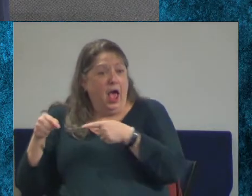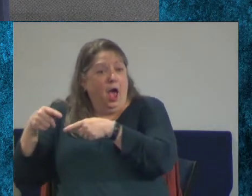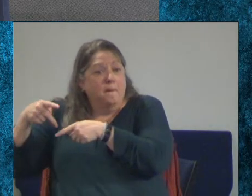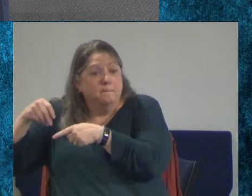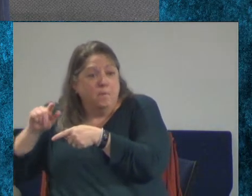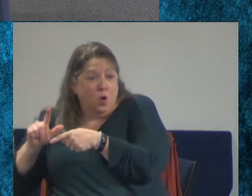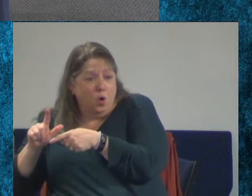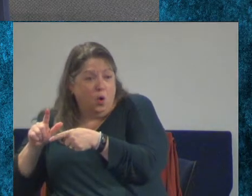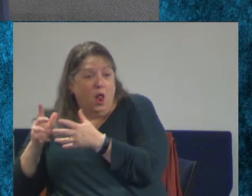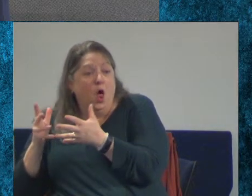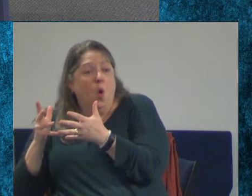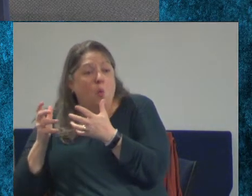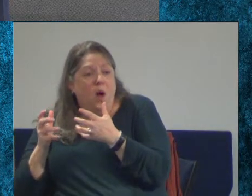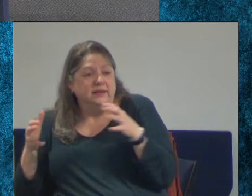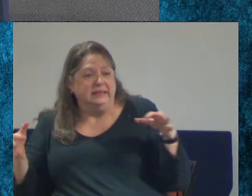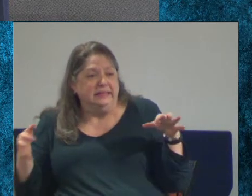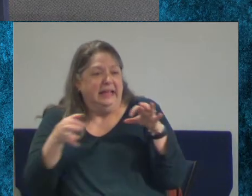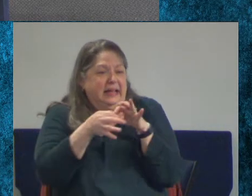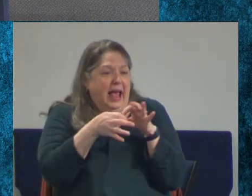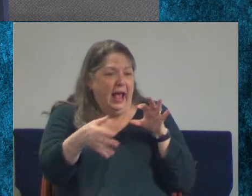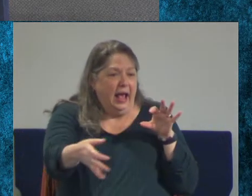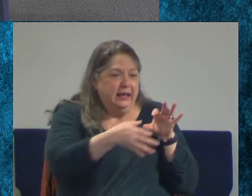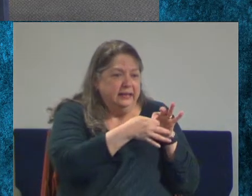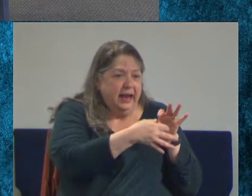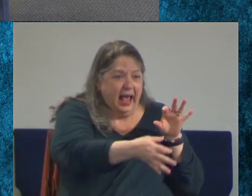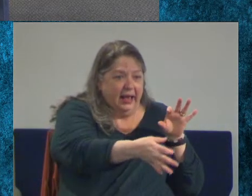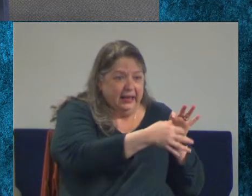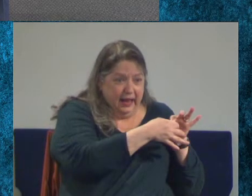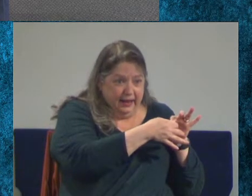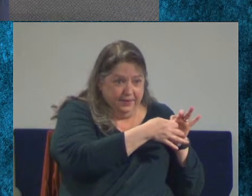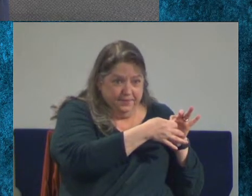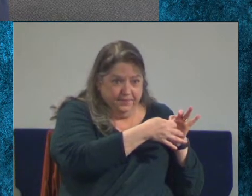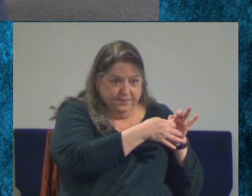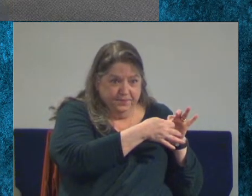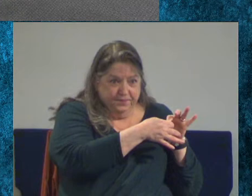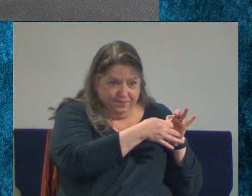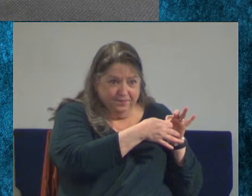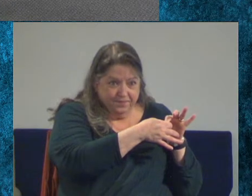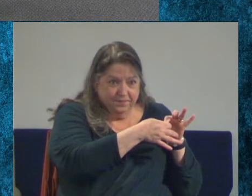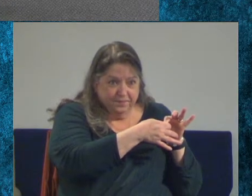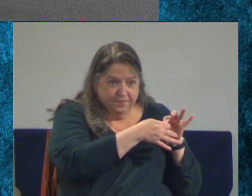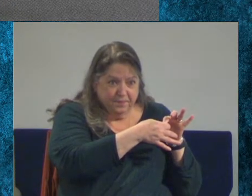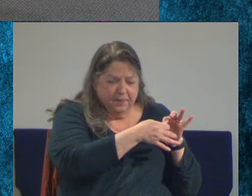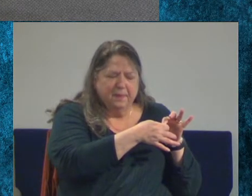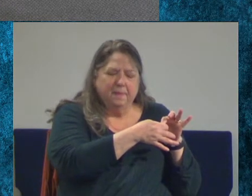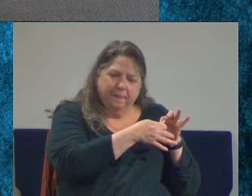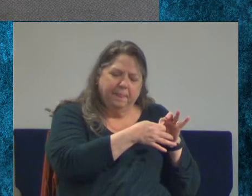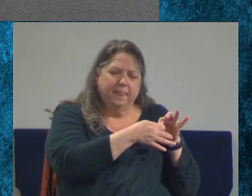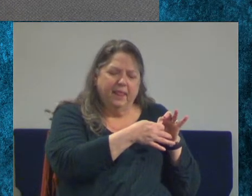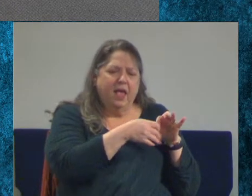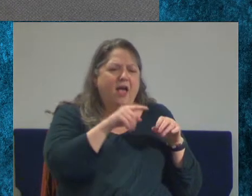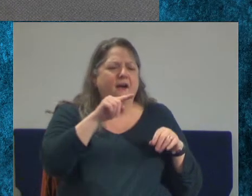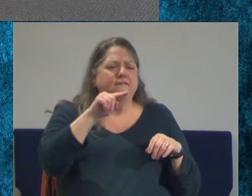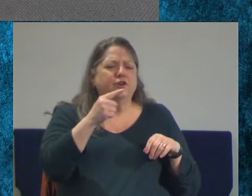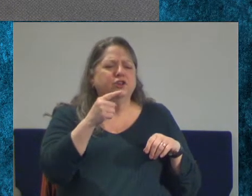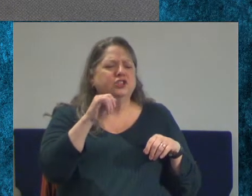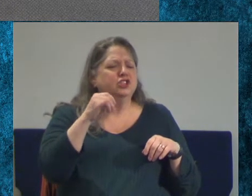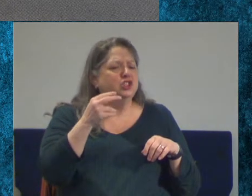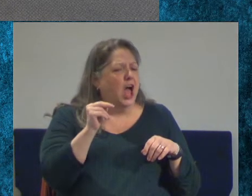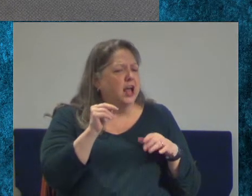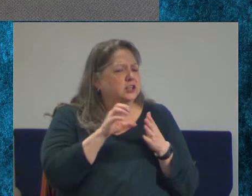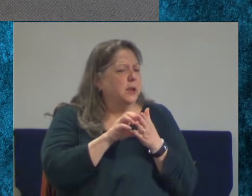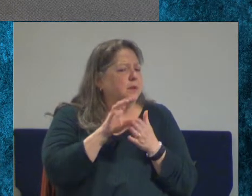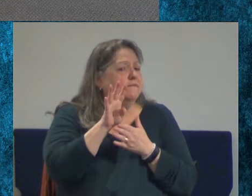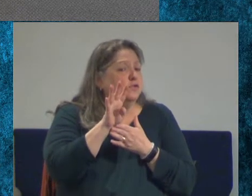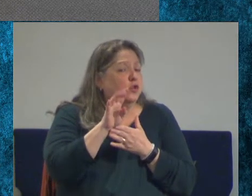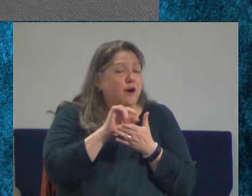together the people of God. In fact, we have a challenge from the Holy Spirit in 1 John 4 and verse 20,